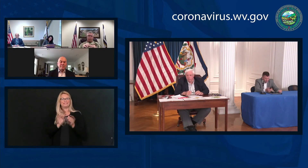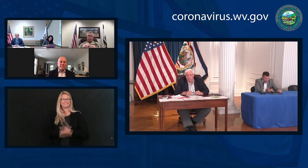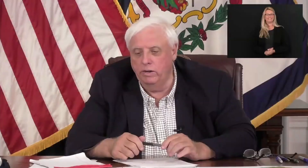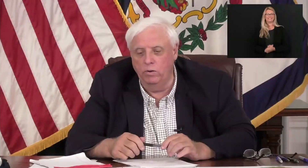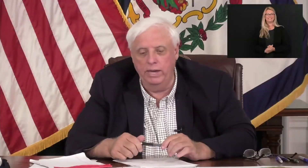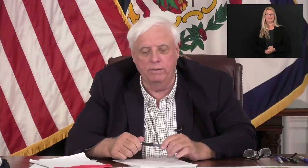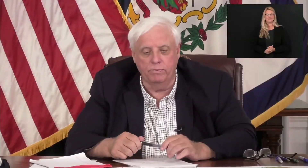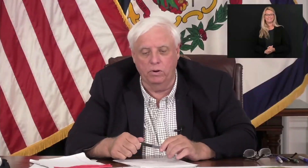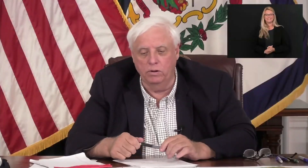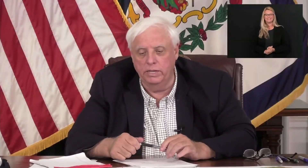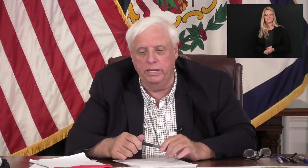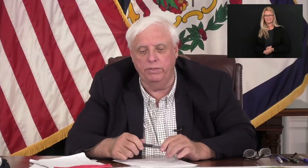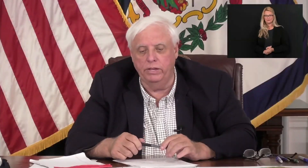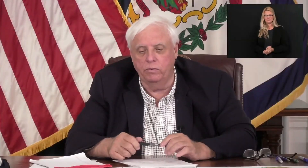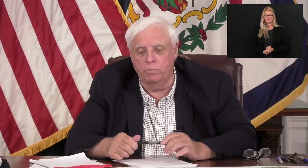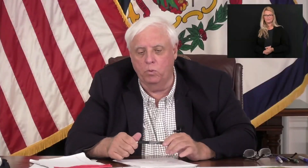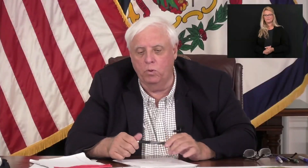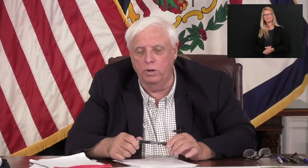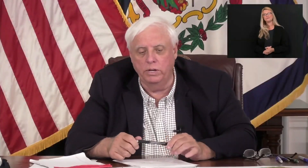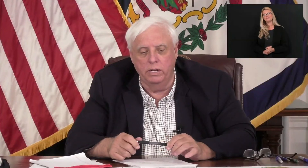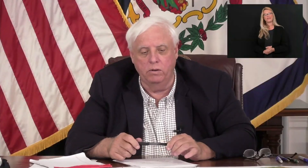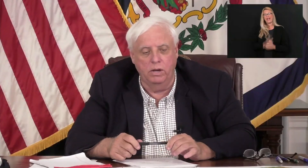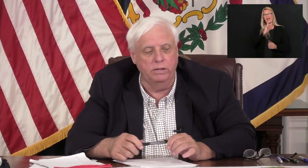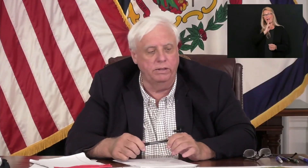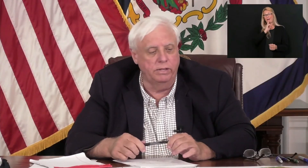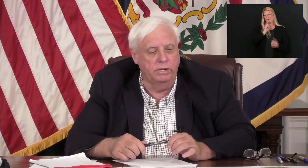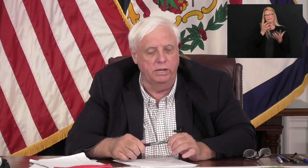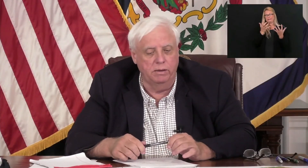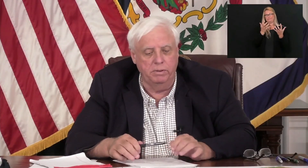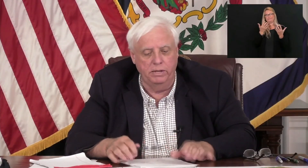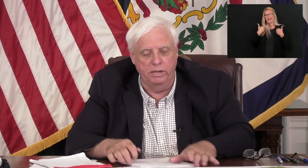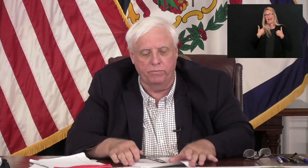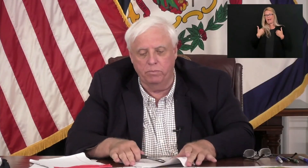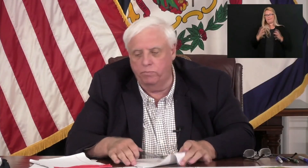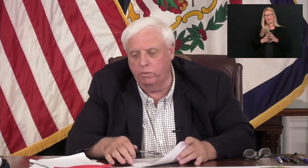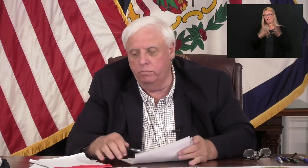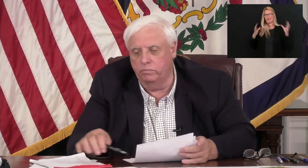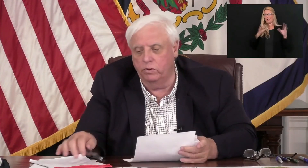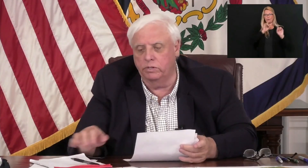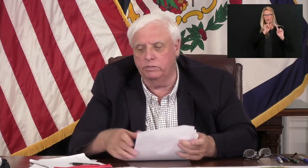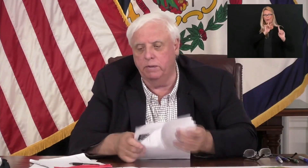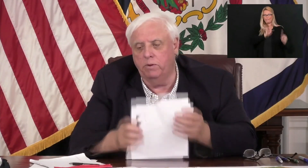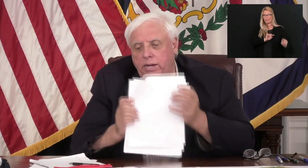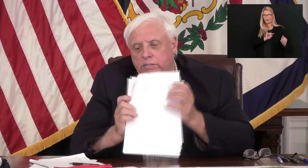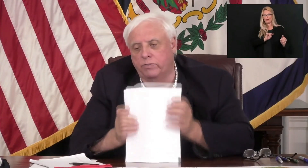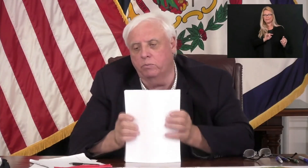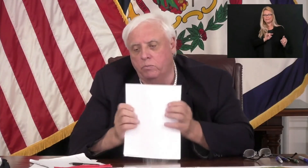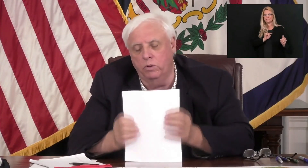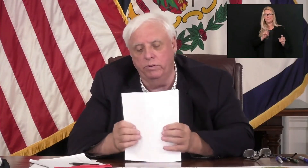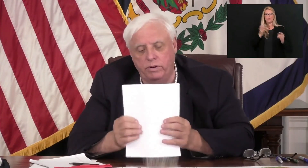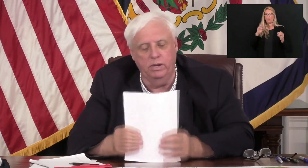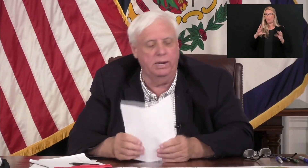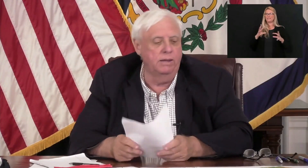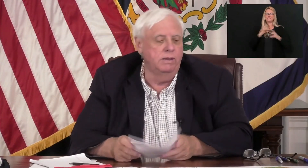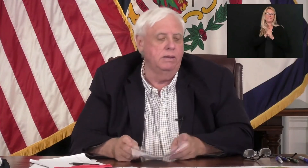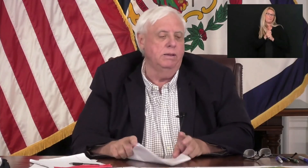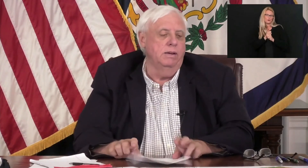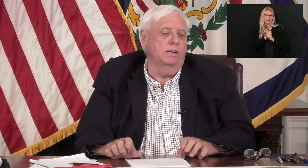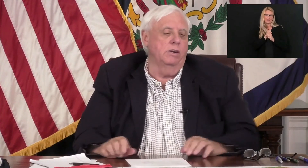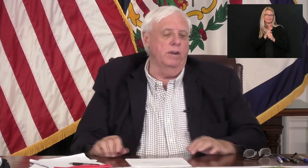I really don't have hardly anything to report, other than, to summarize from what we've done.